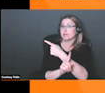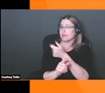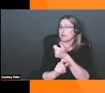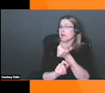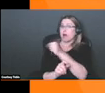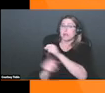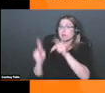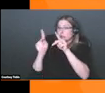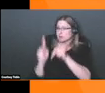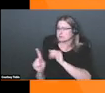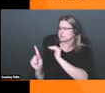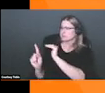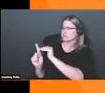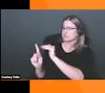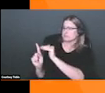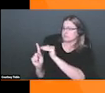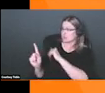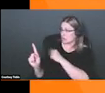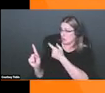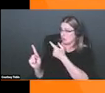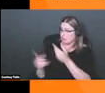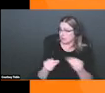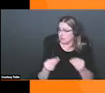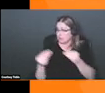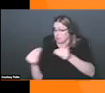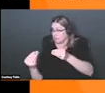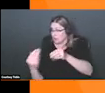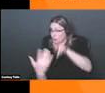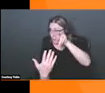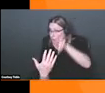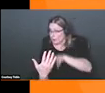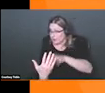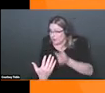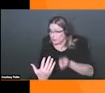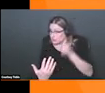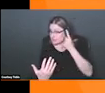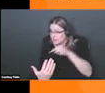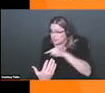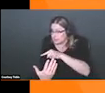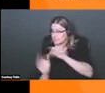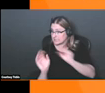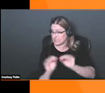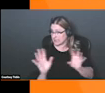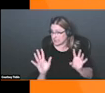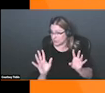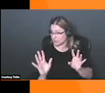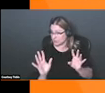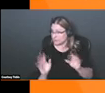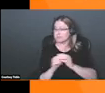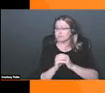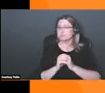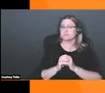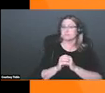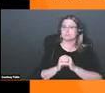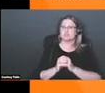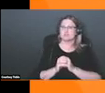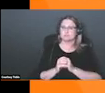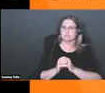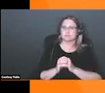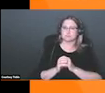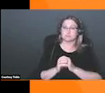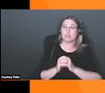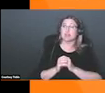to make sure they can, understand that the language is plain enough, that it's clear. And then I go back,